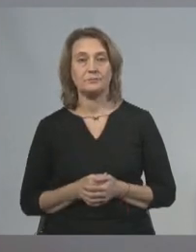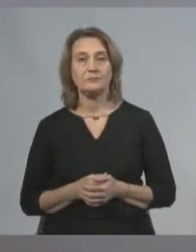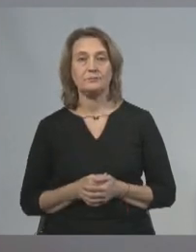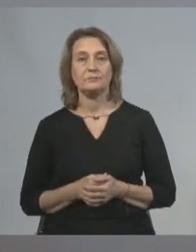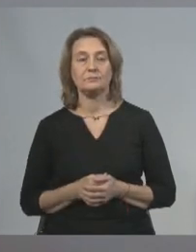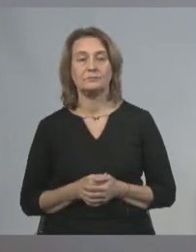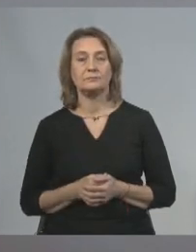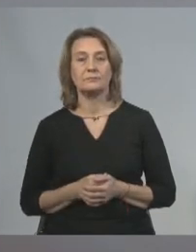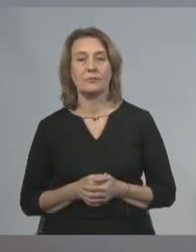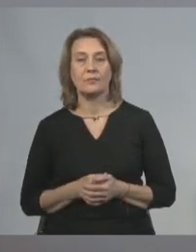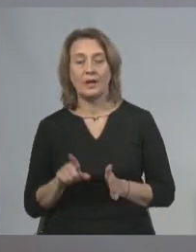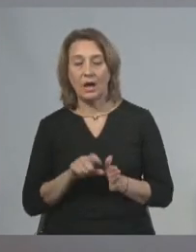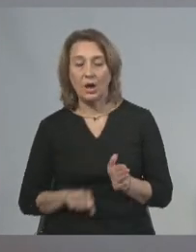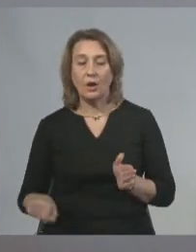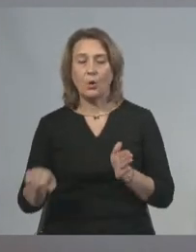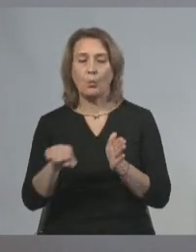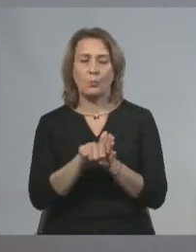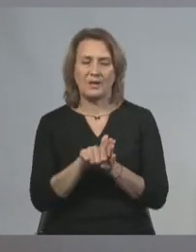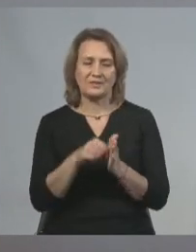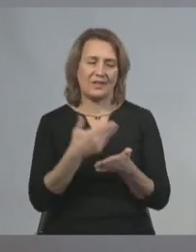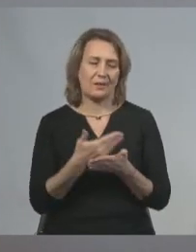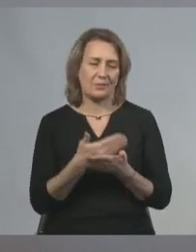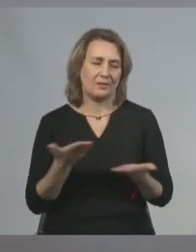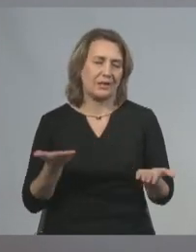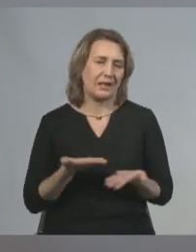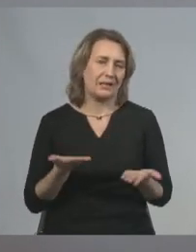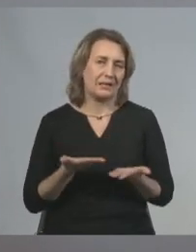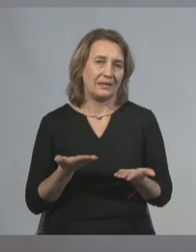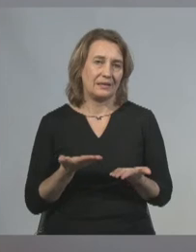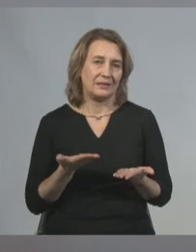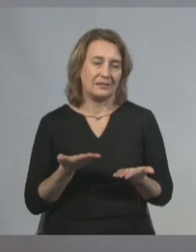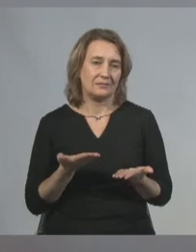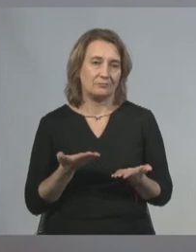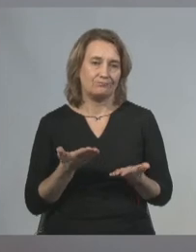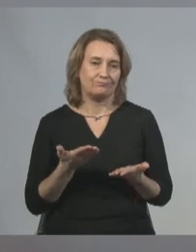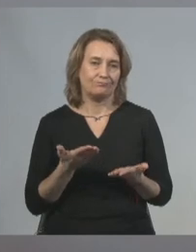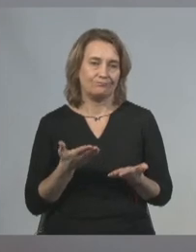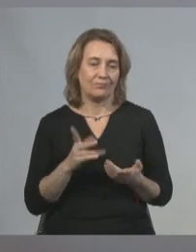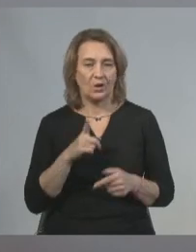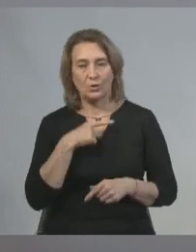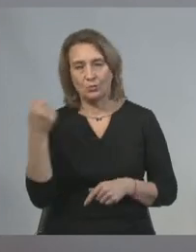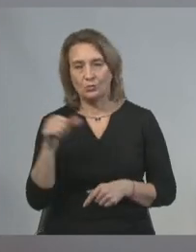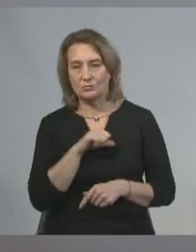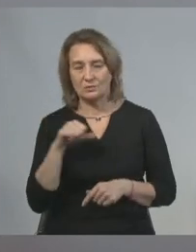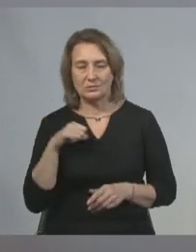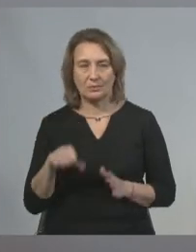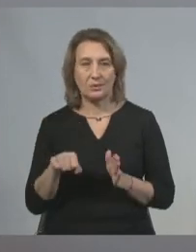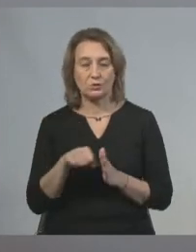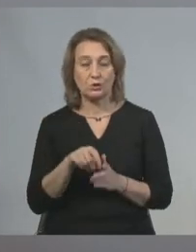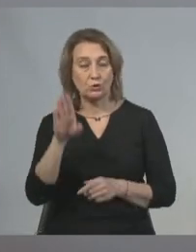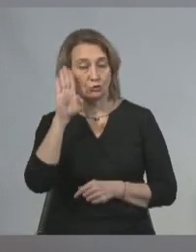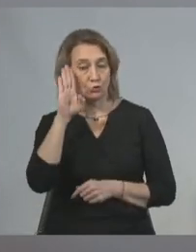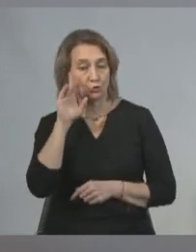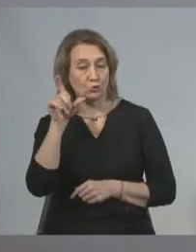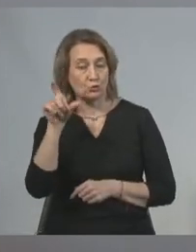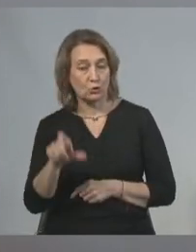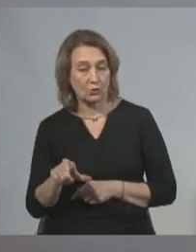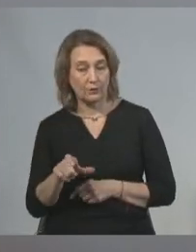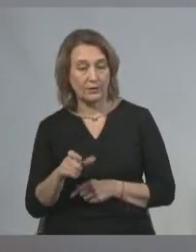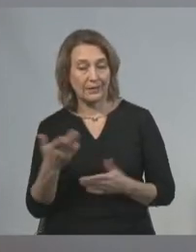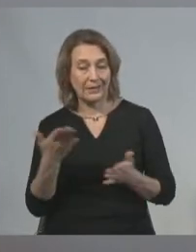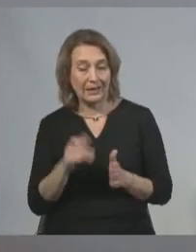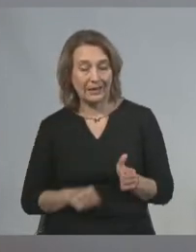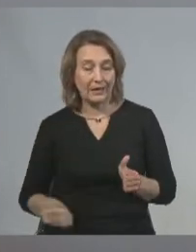special but still a man who uh who killed his ex-wife